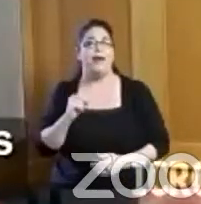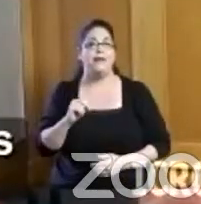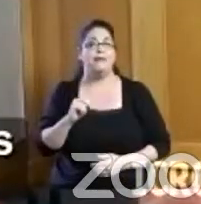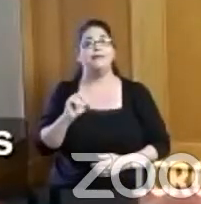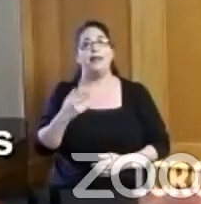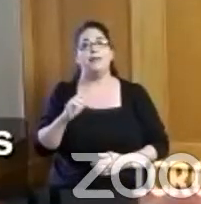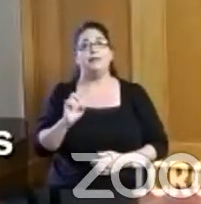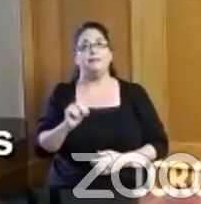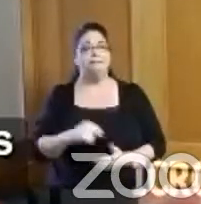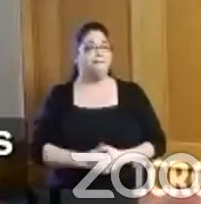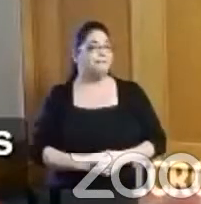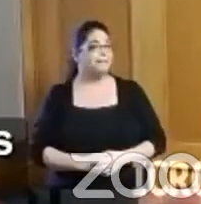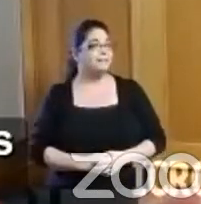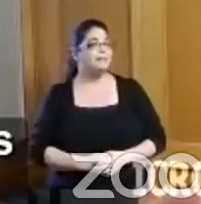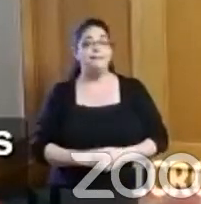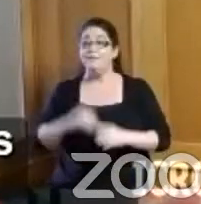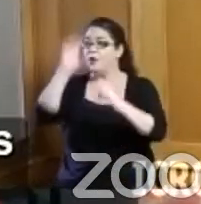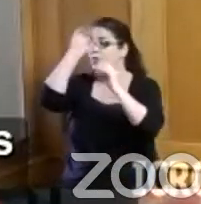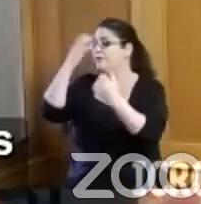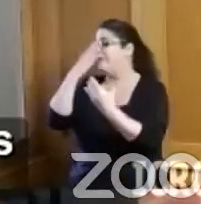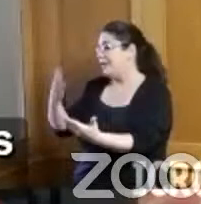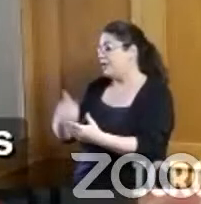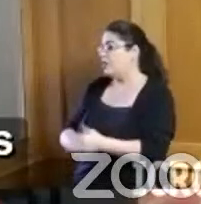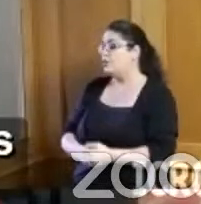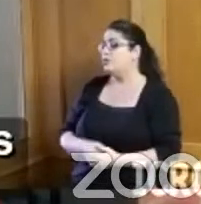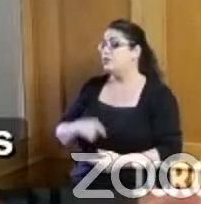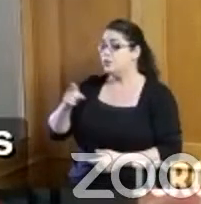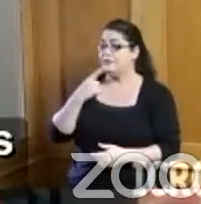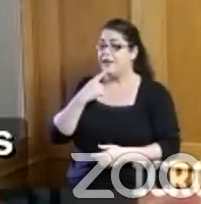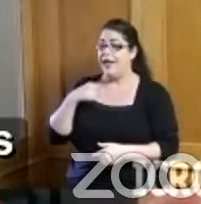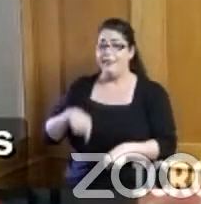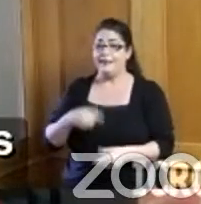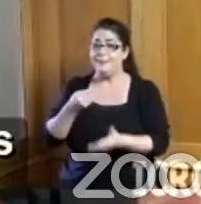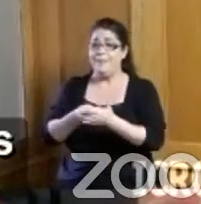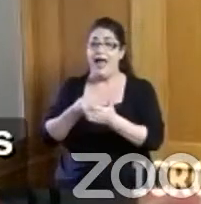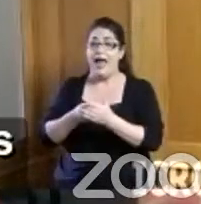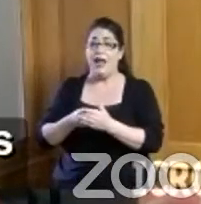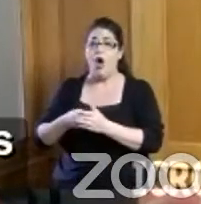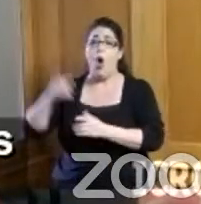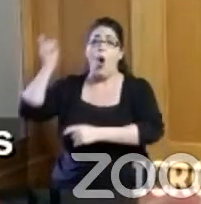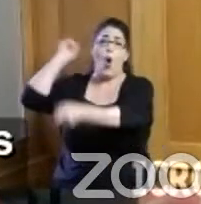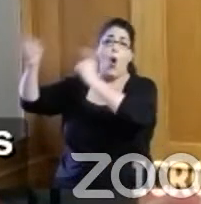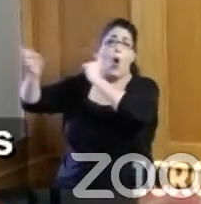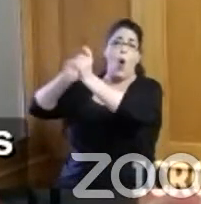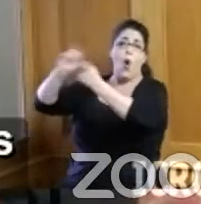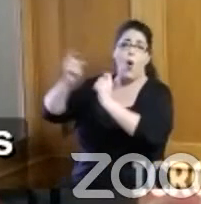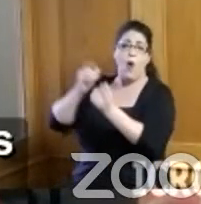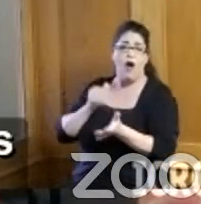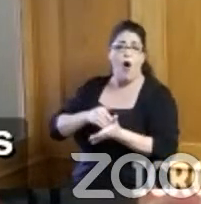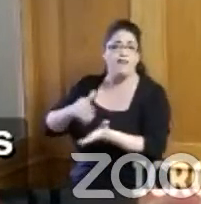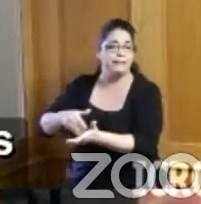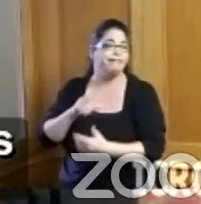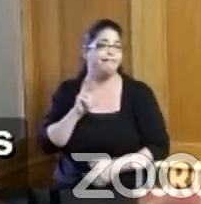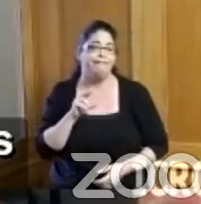couple words. We know, as you were saying, this money doesn't come very often, and we knew that we had to be responsible. We had to be